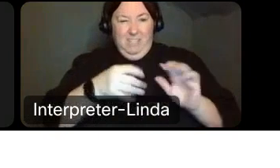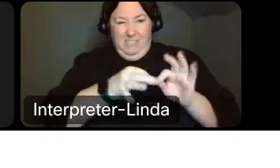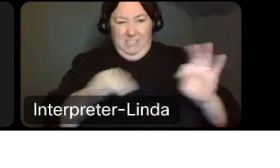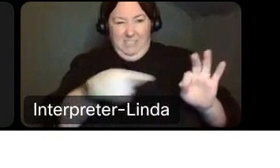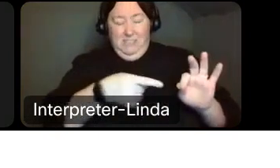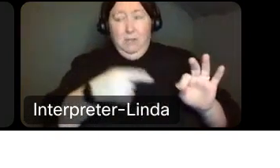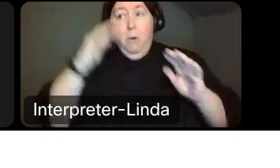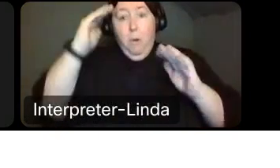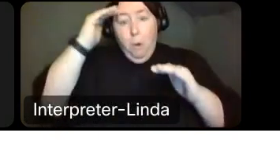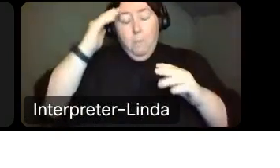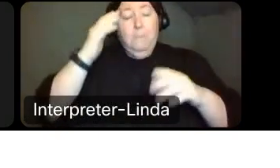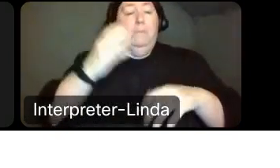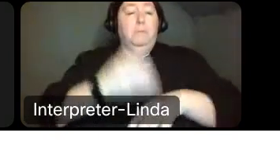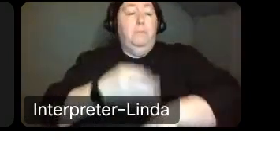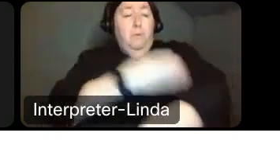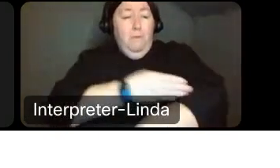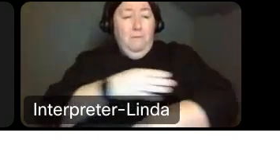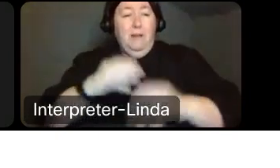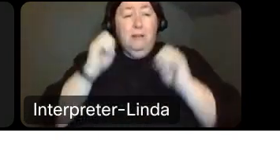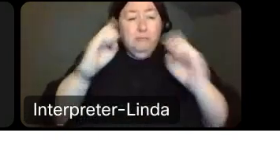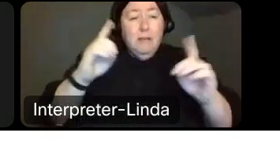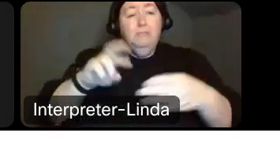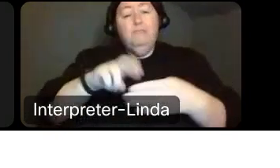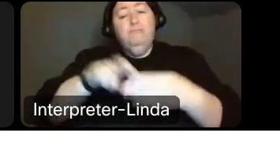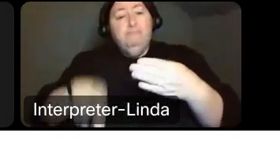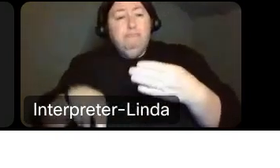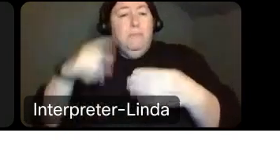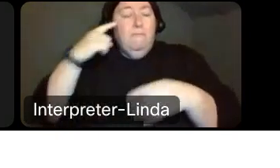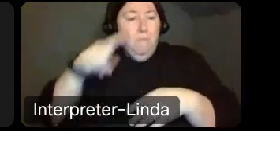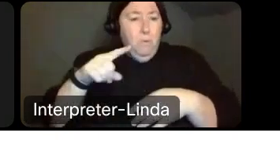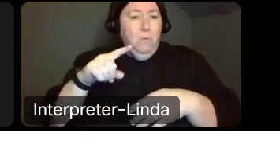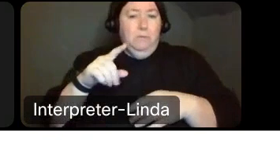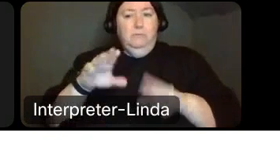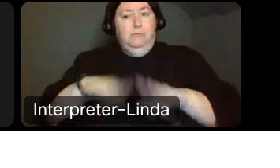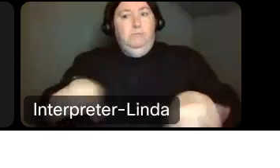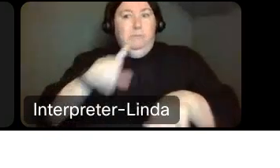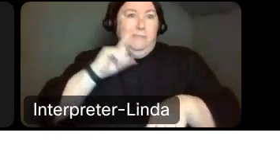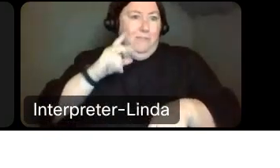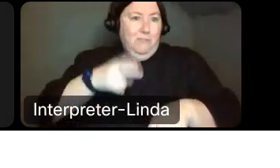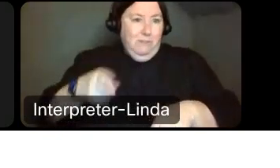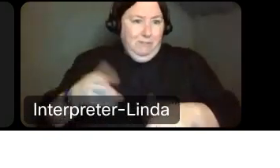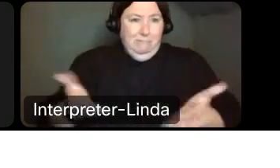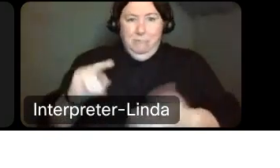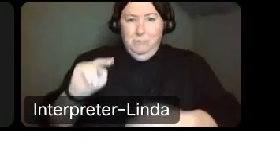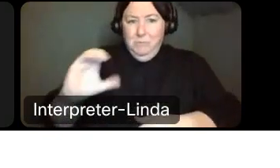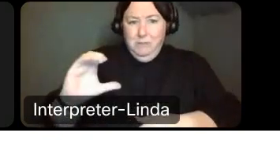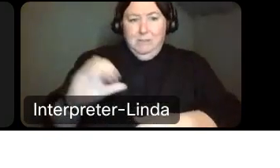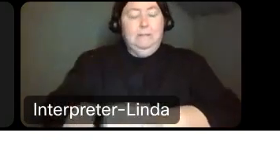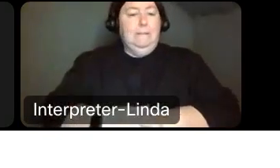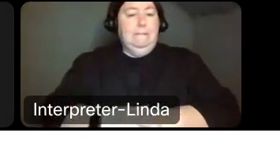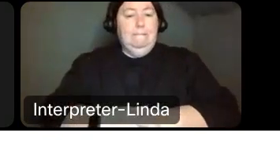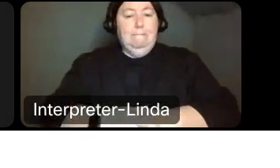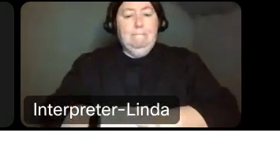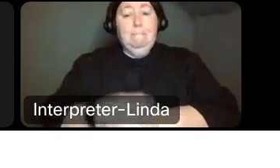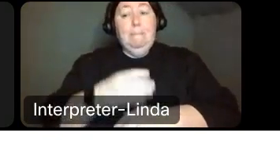to improve the educational outcomes for North Carolina children who are deaf or hard of hearing. And a lot of what these data collection and the